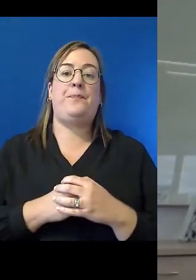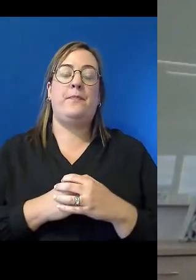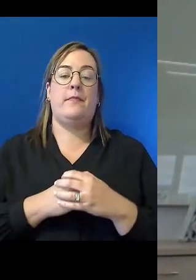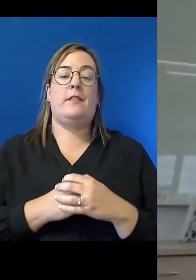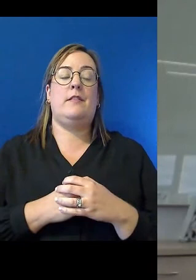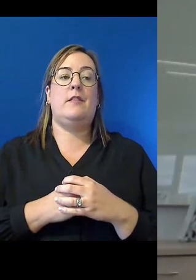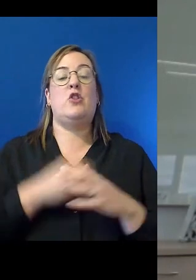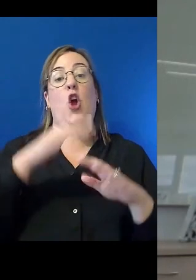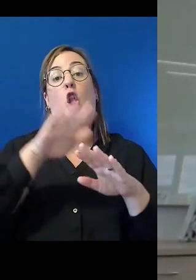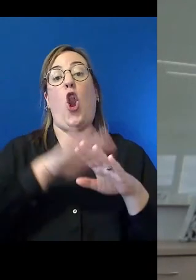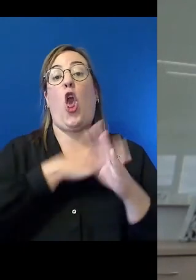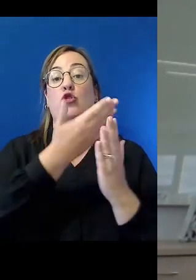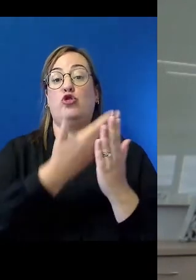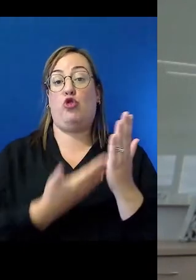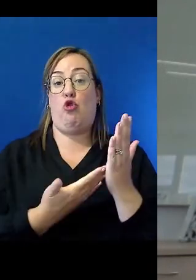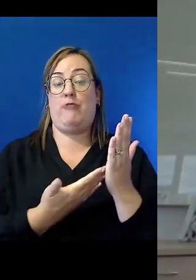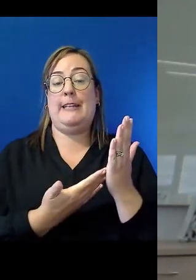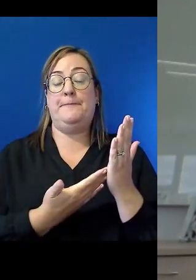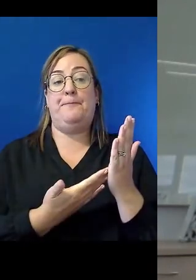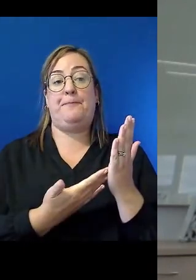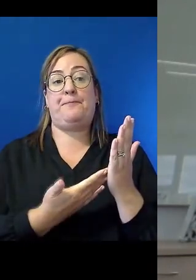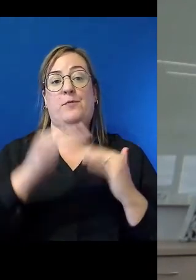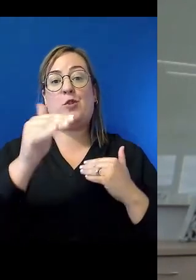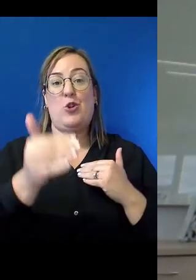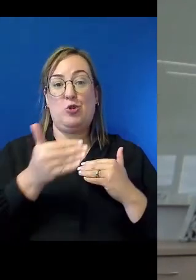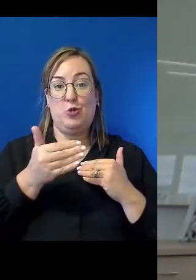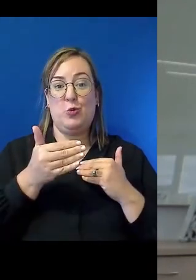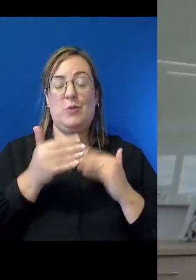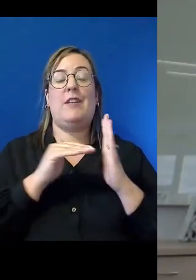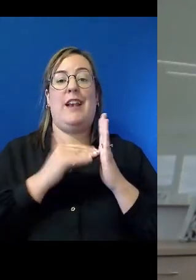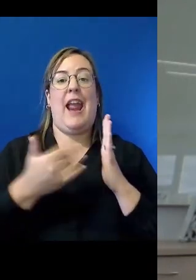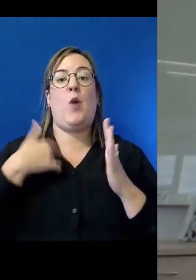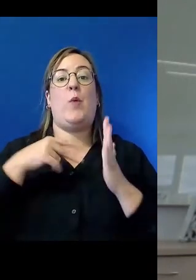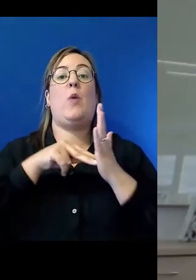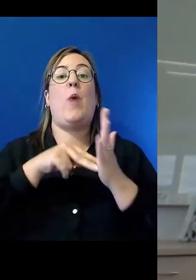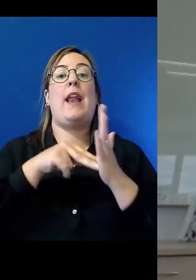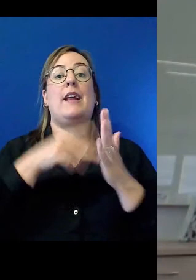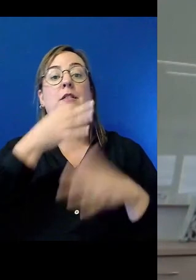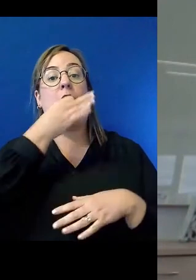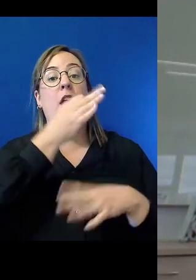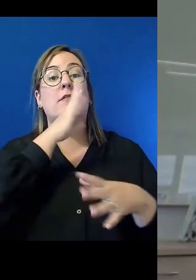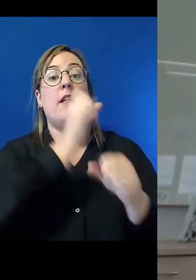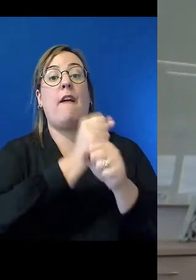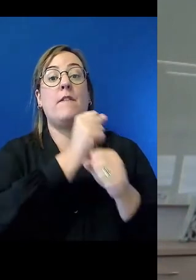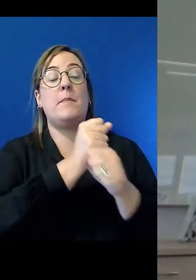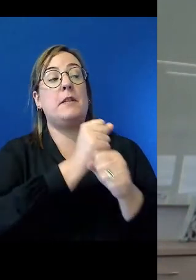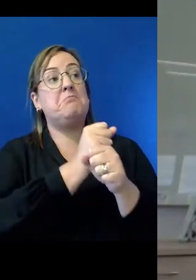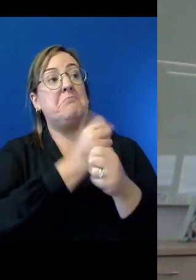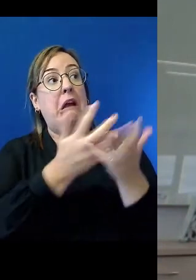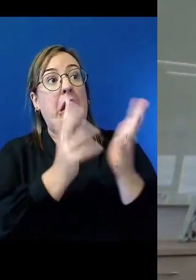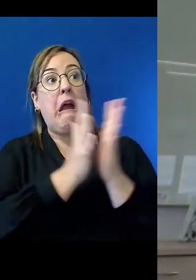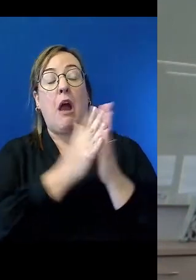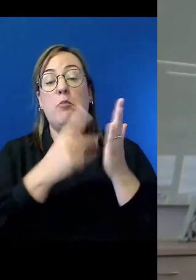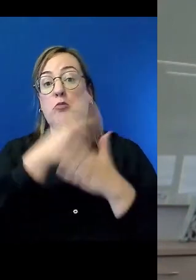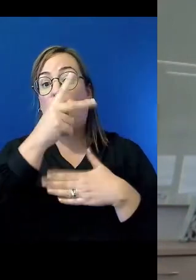short, we are now waiting on government to look at how we can expand the programs and